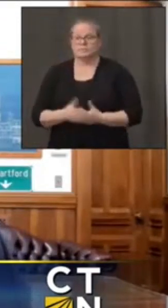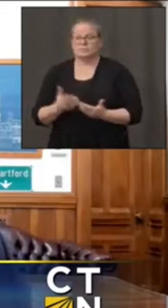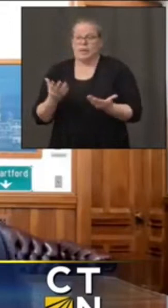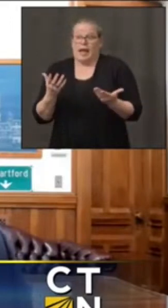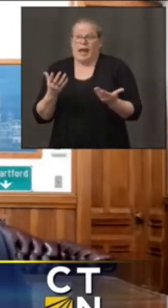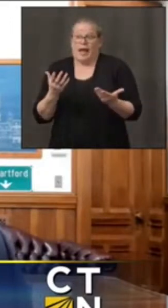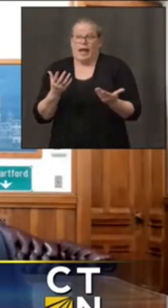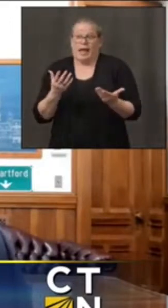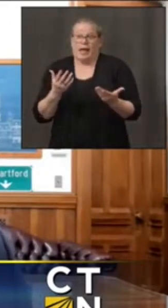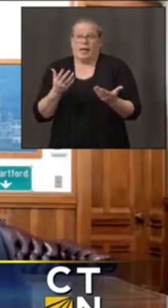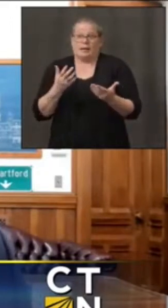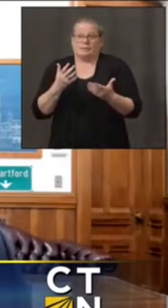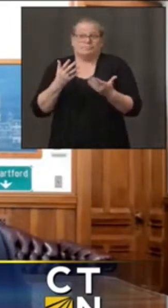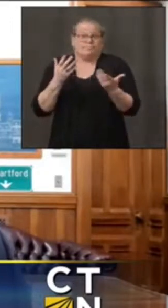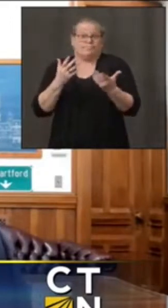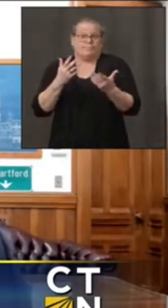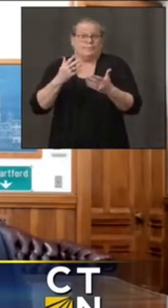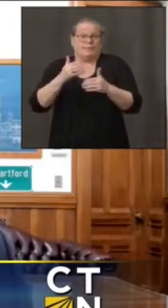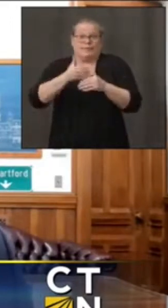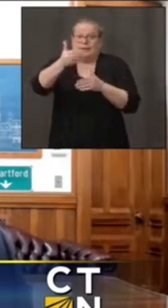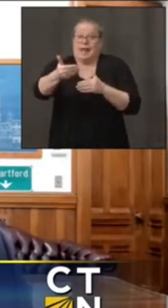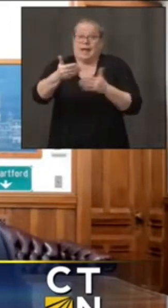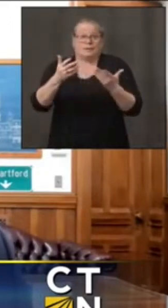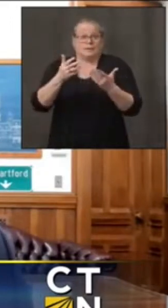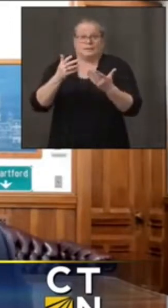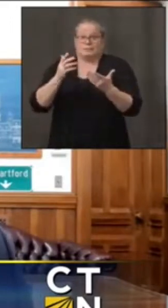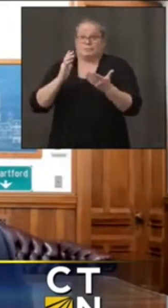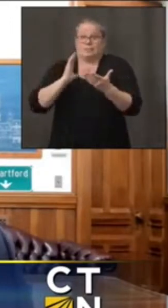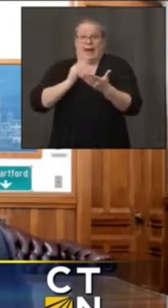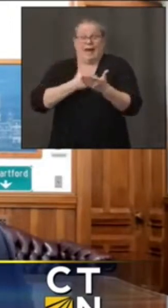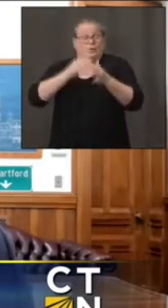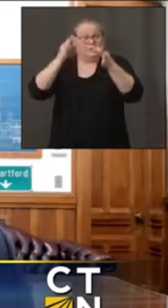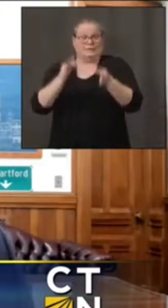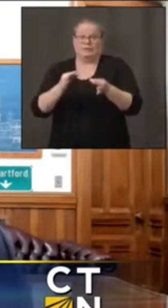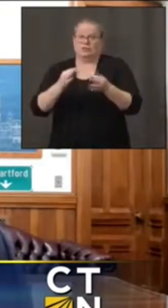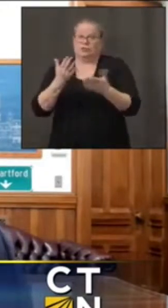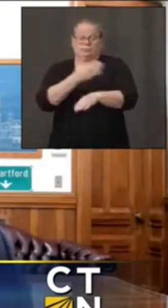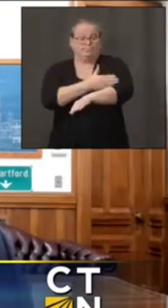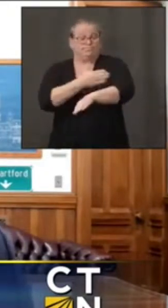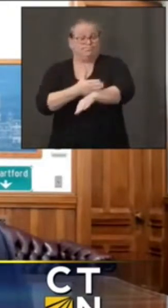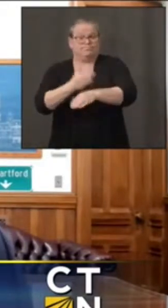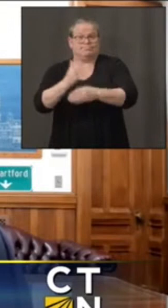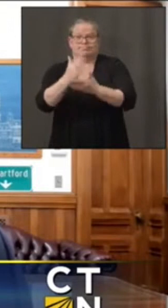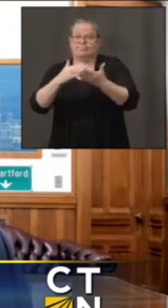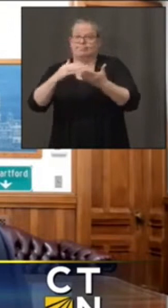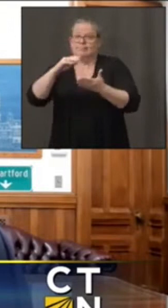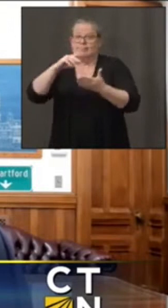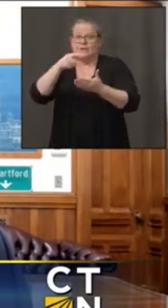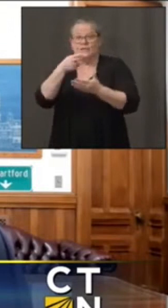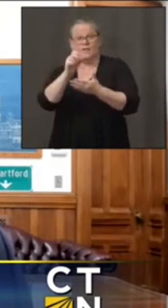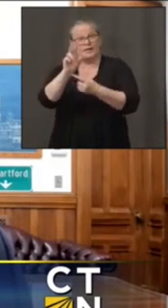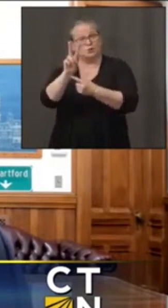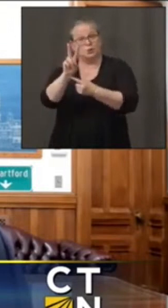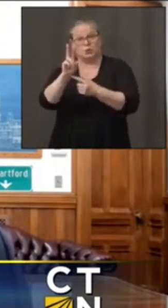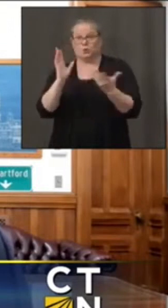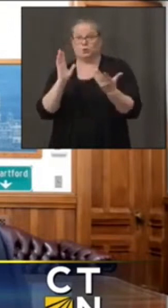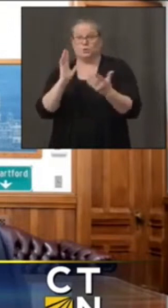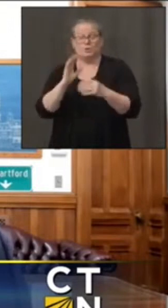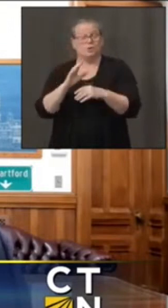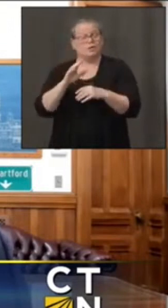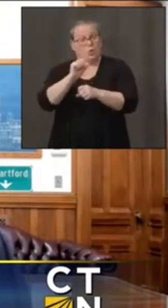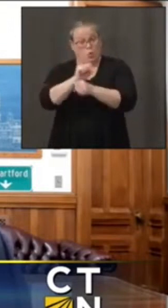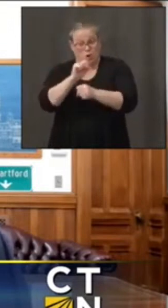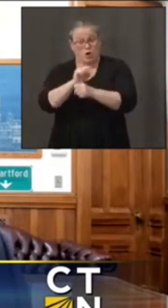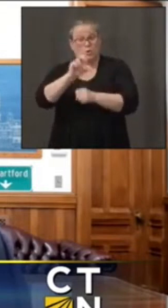their right to go back to phase 2. The right after that, you working with your local health directors, working with DPH to make sure you are